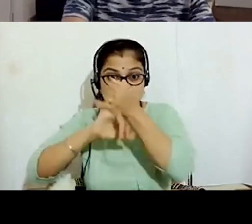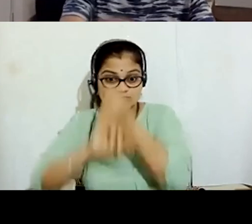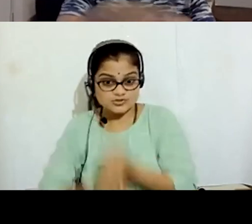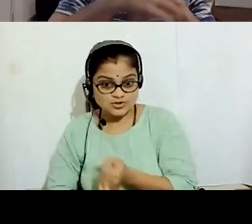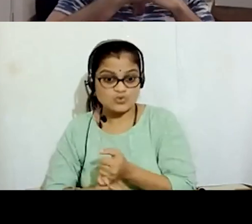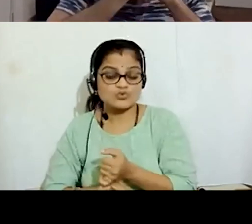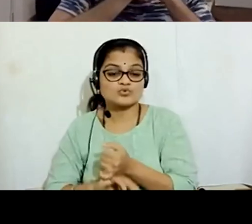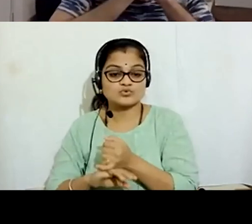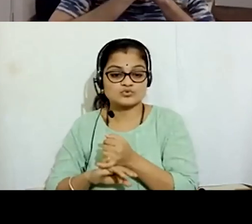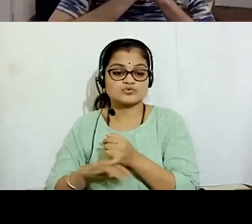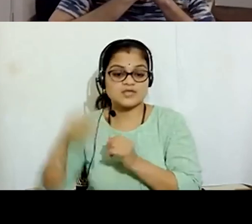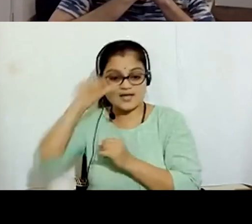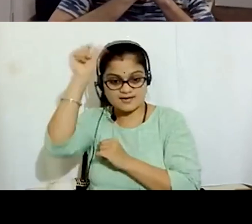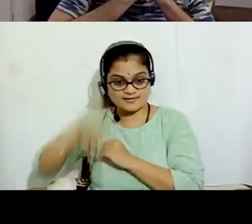especially.